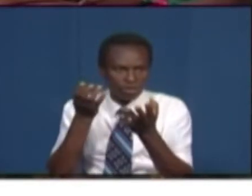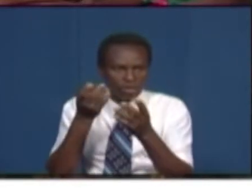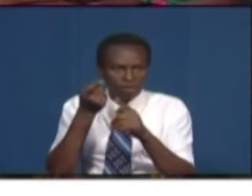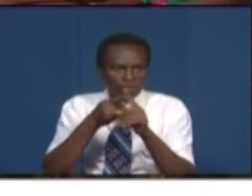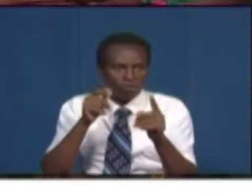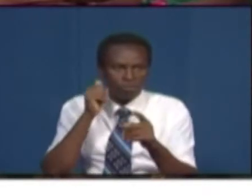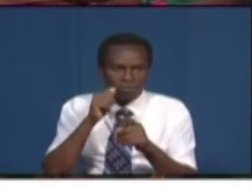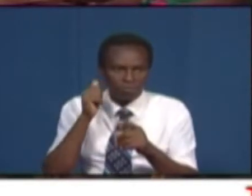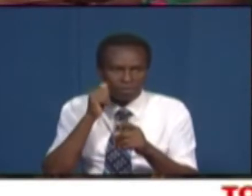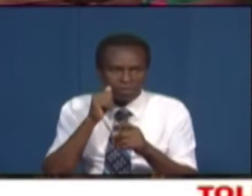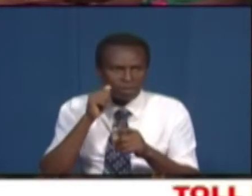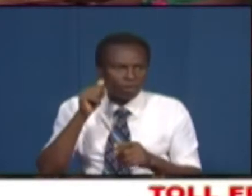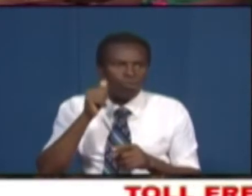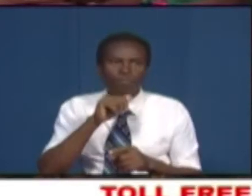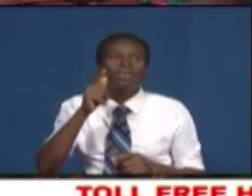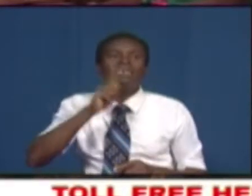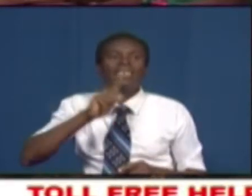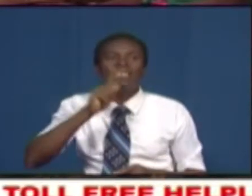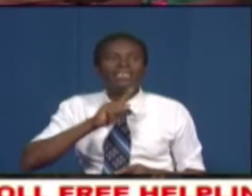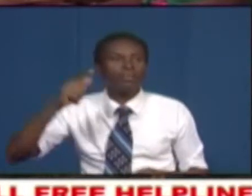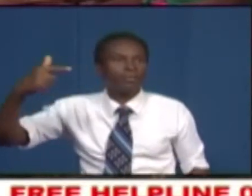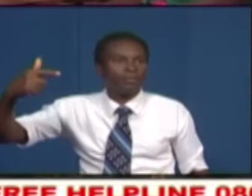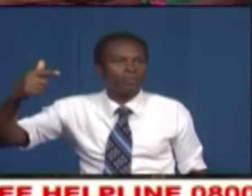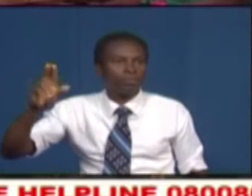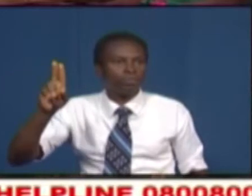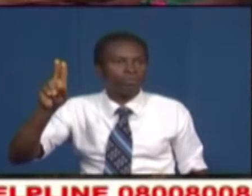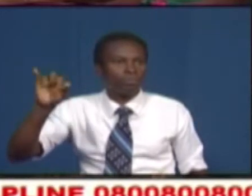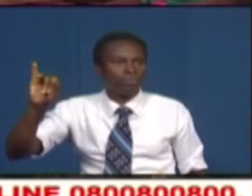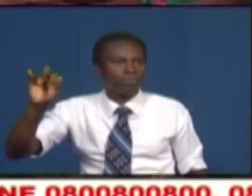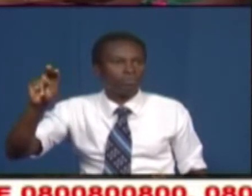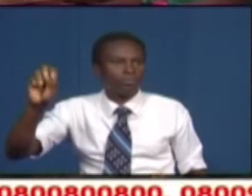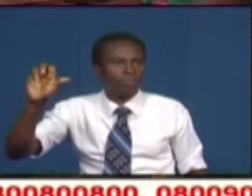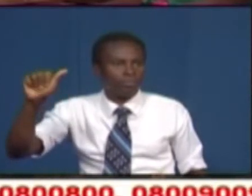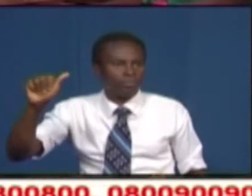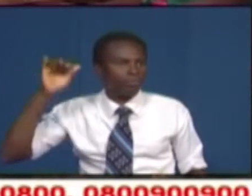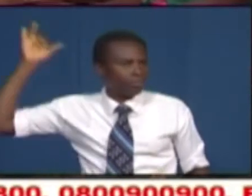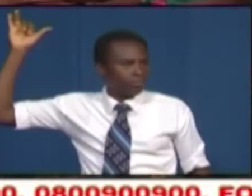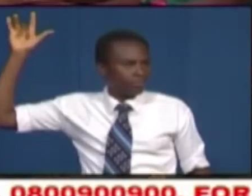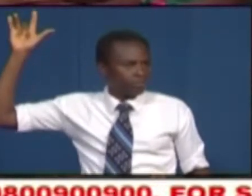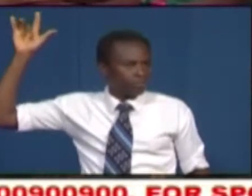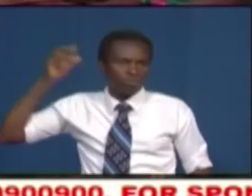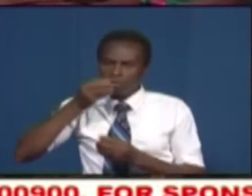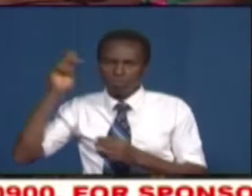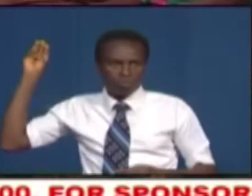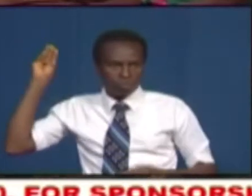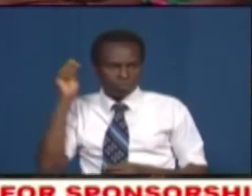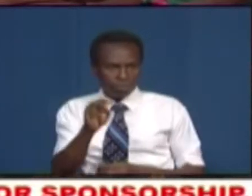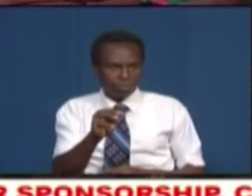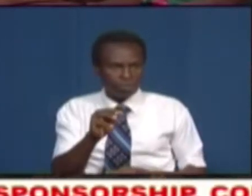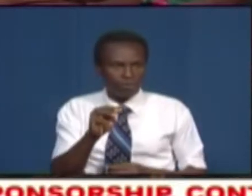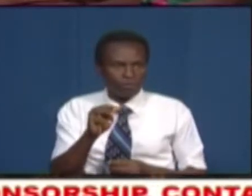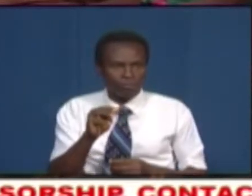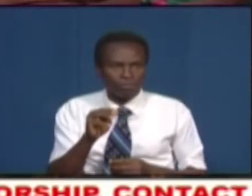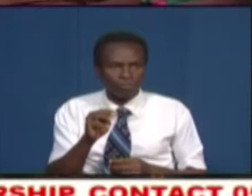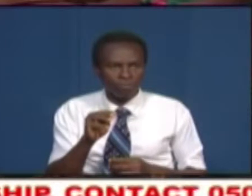from Equatorial Guinea. It's good to know that you're watching us live on Facebook. Thank you. She wants to know, if you don't live with a mother figure and you're the